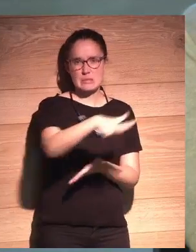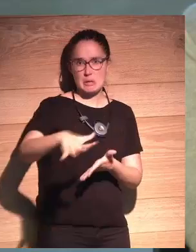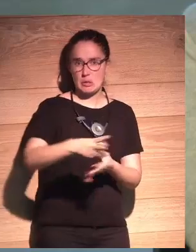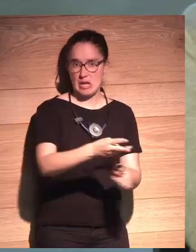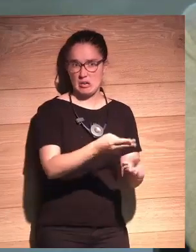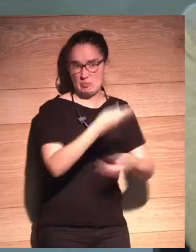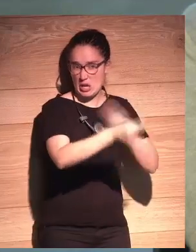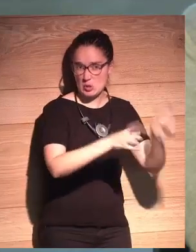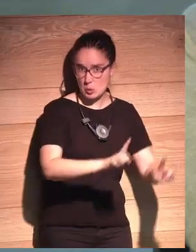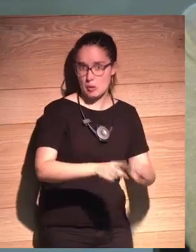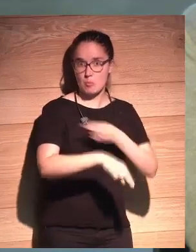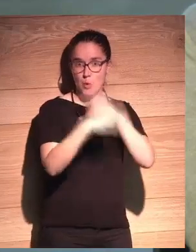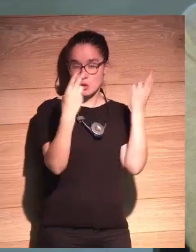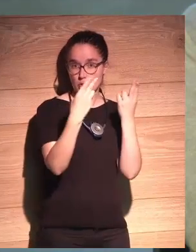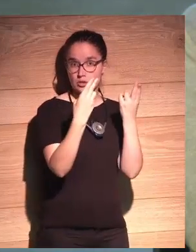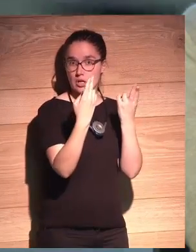have